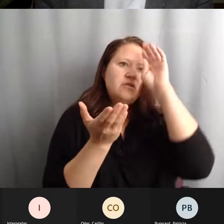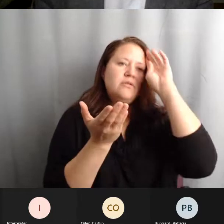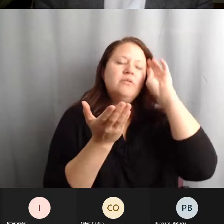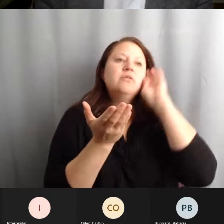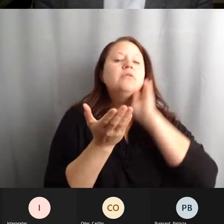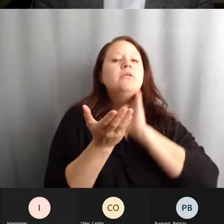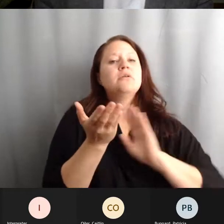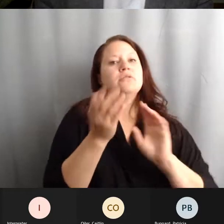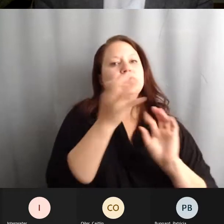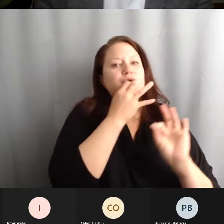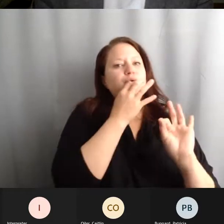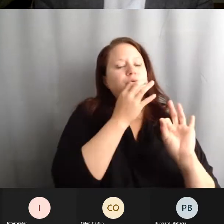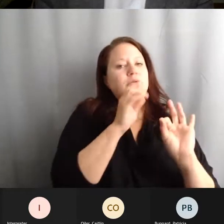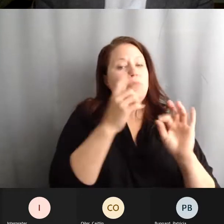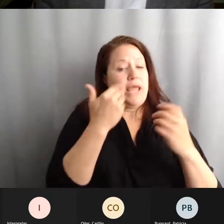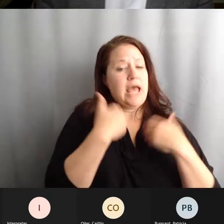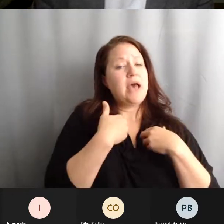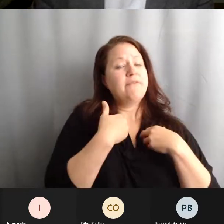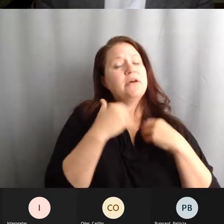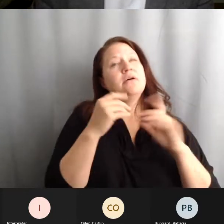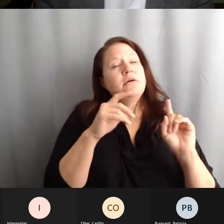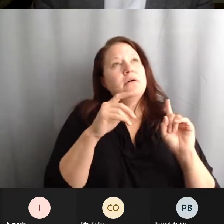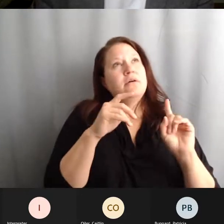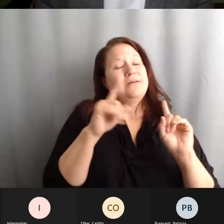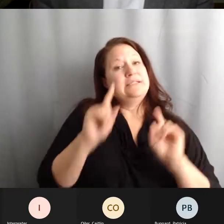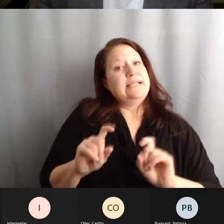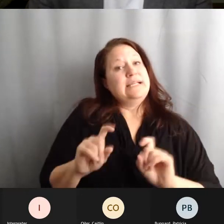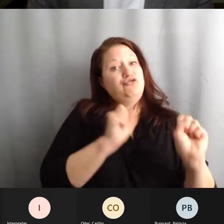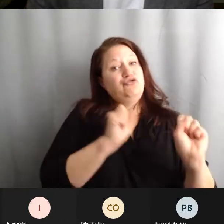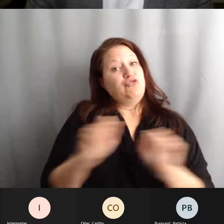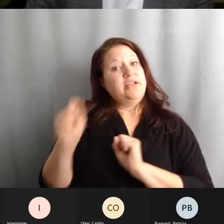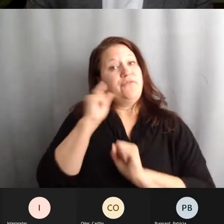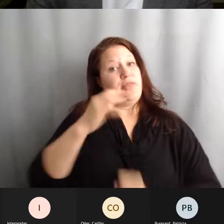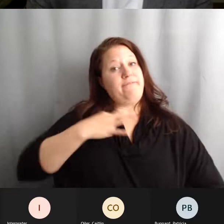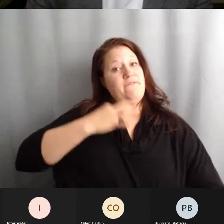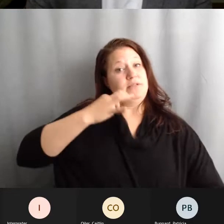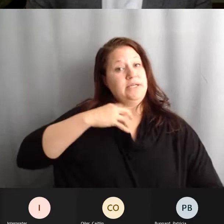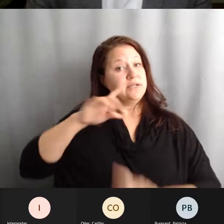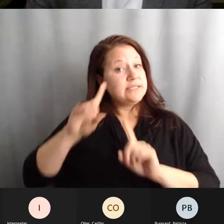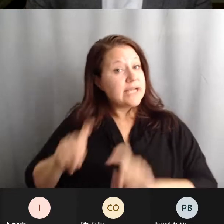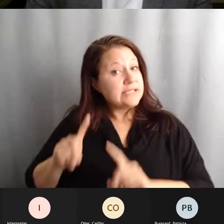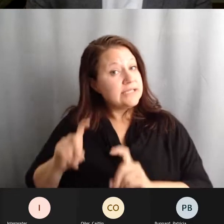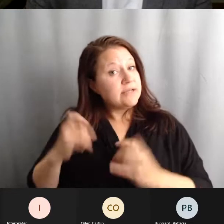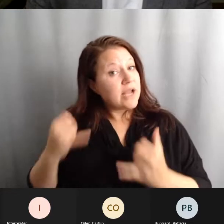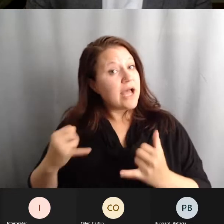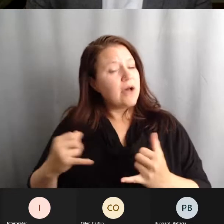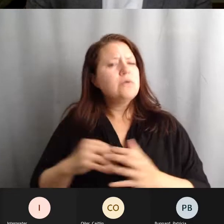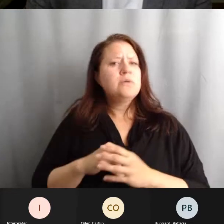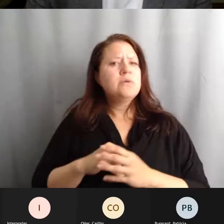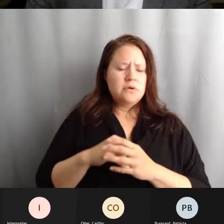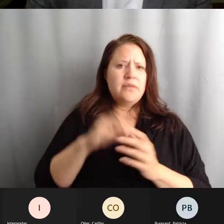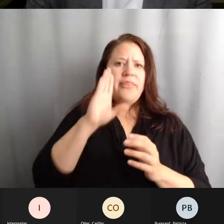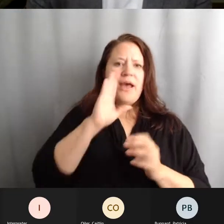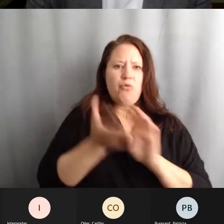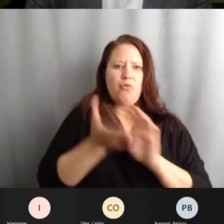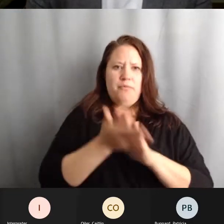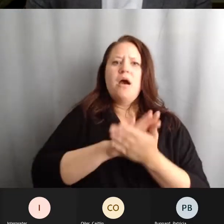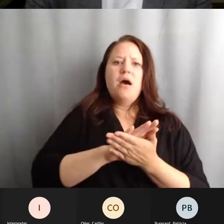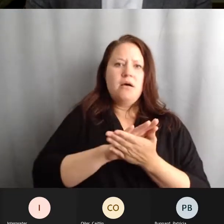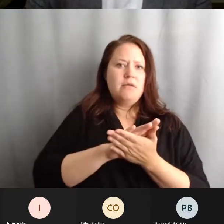spot. But we have a testing, like the testing strategy that we're using for the voluntary testing right now will become our testing strategy for